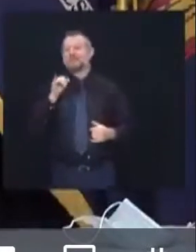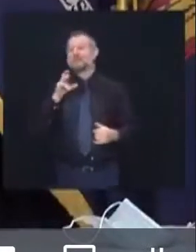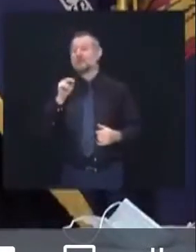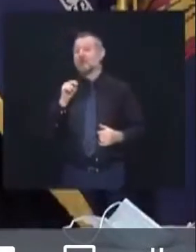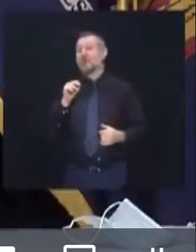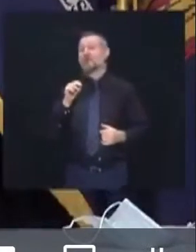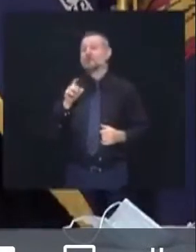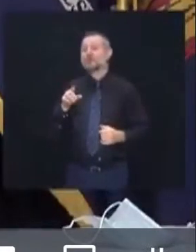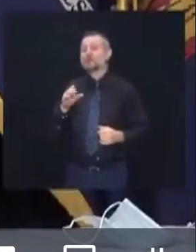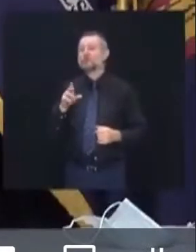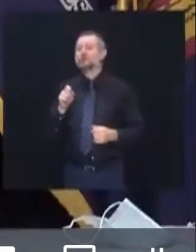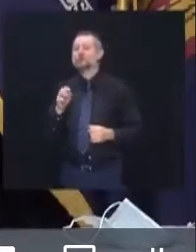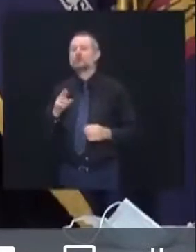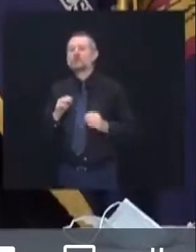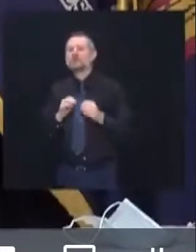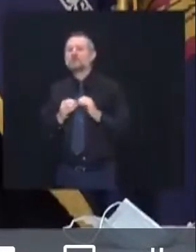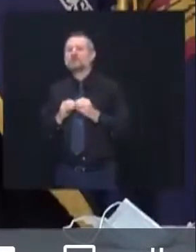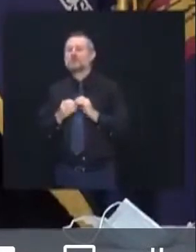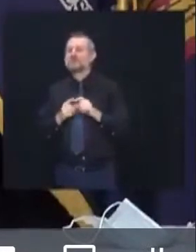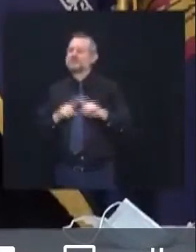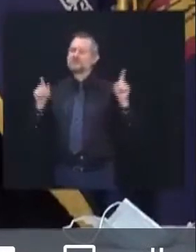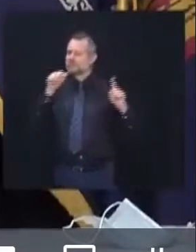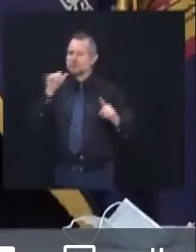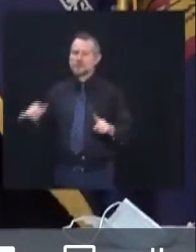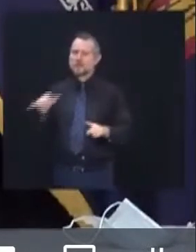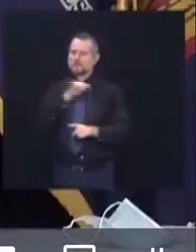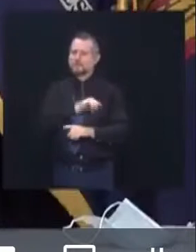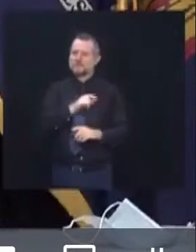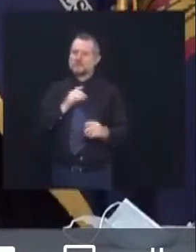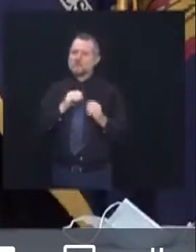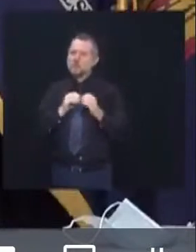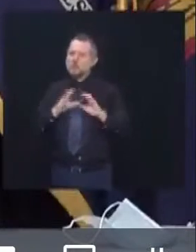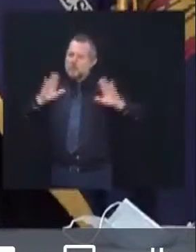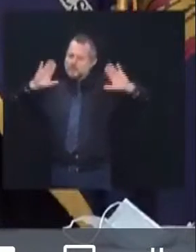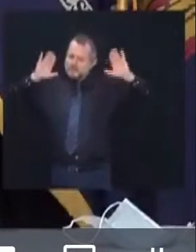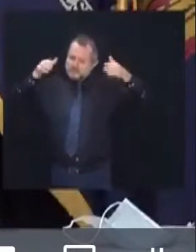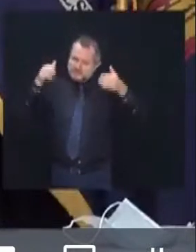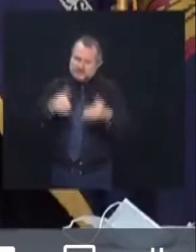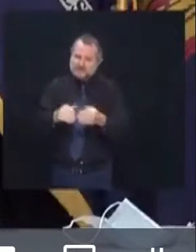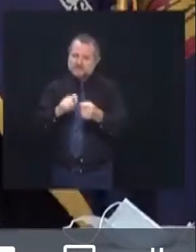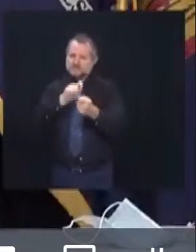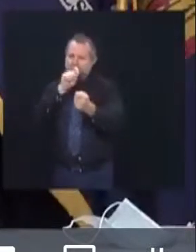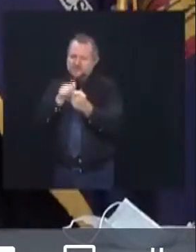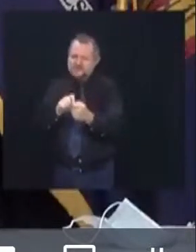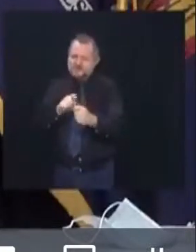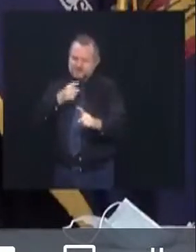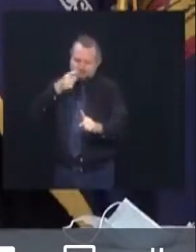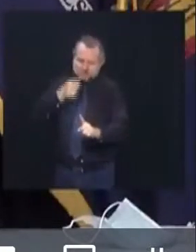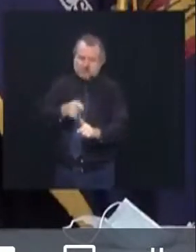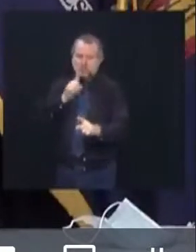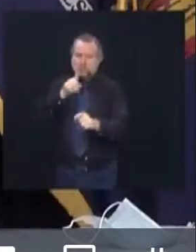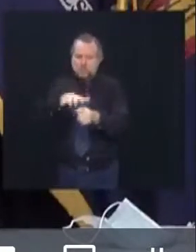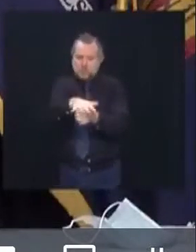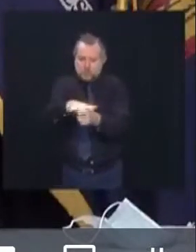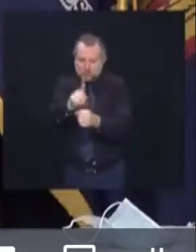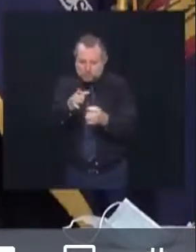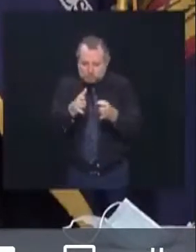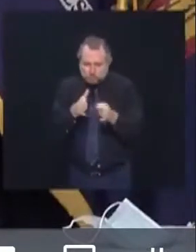same benchmarks because it's so particular and circumstantial to that cluster.